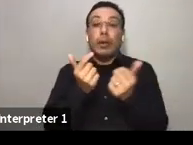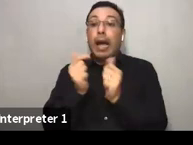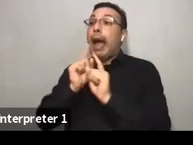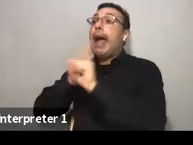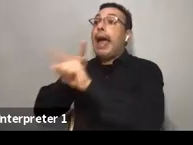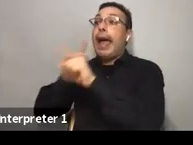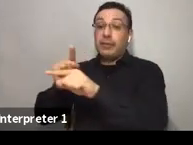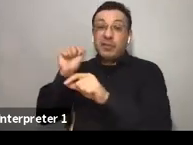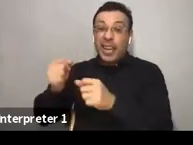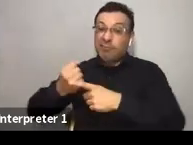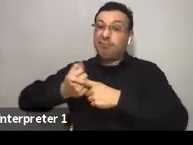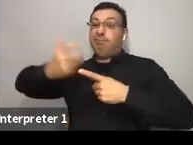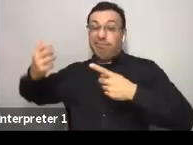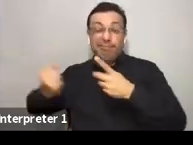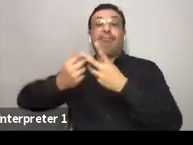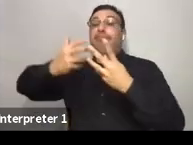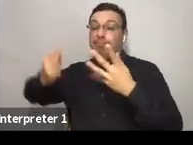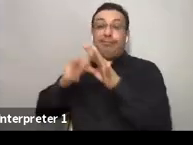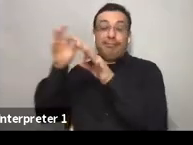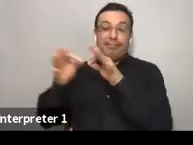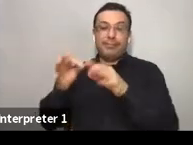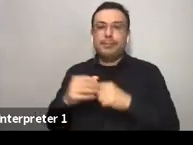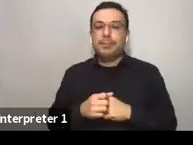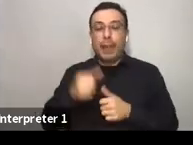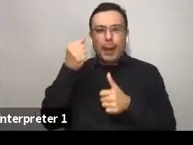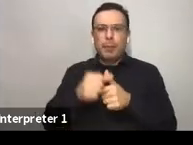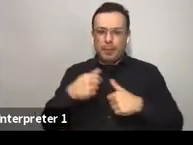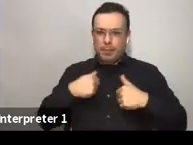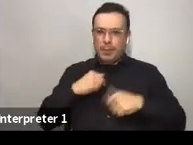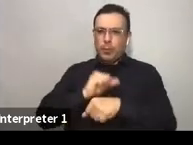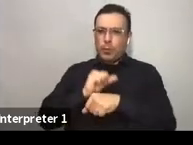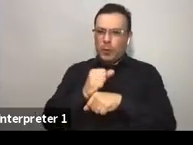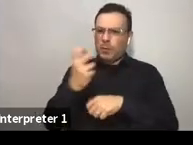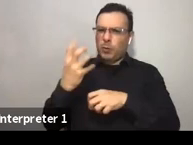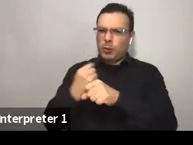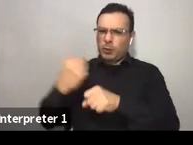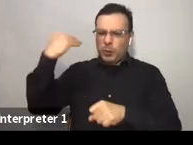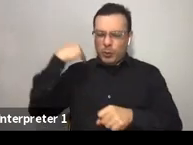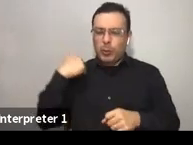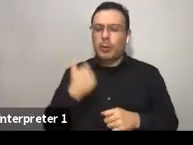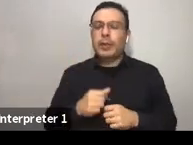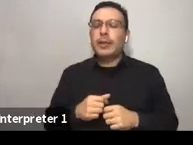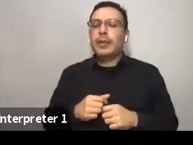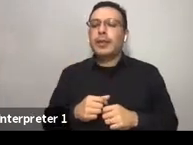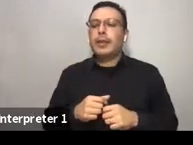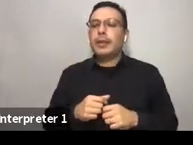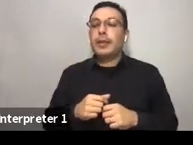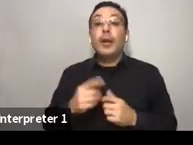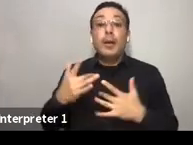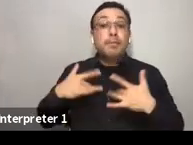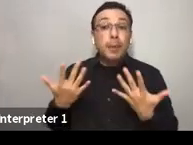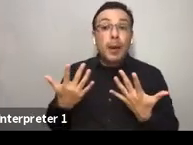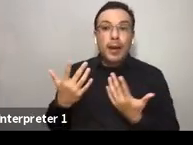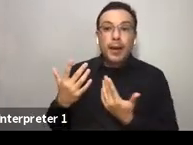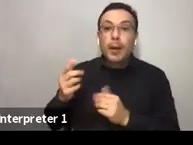of years ago when I was working at NISCATIV, and we had some great content and trainings about the media when